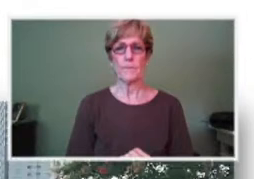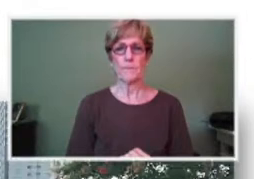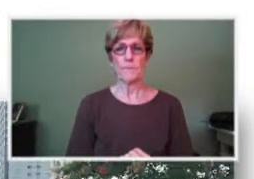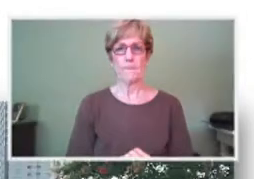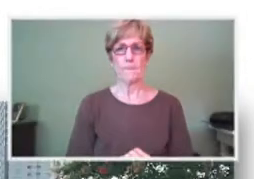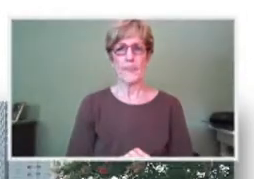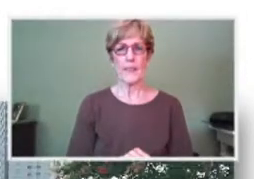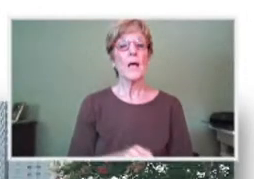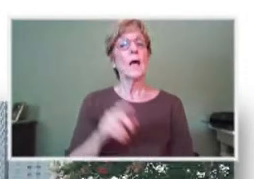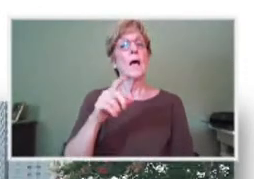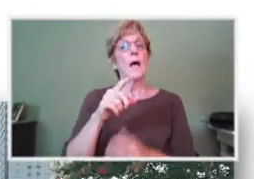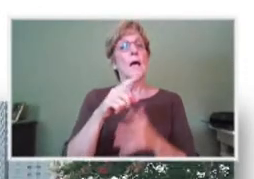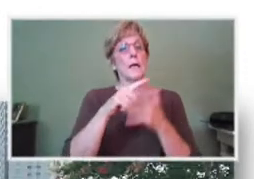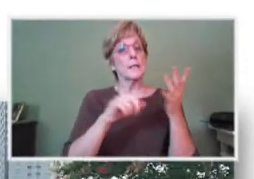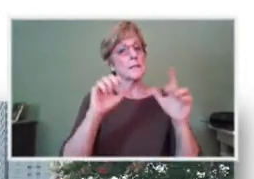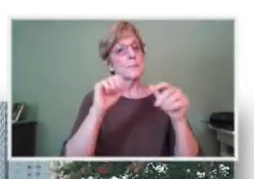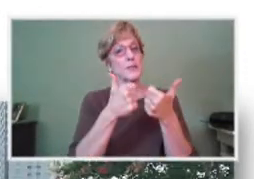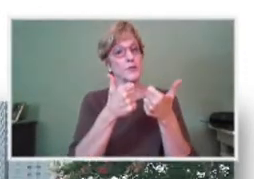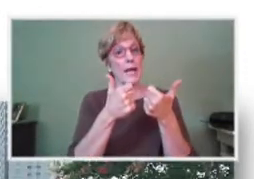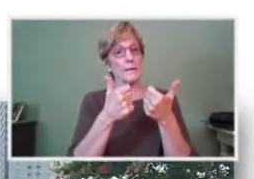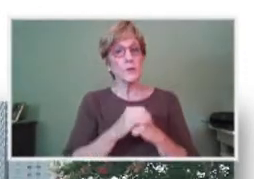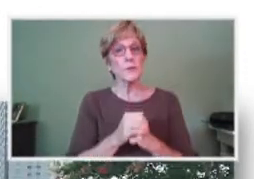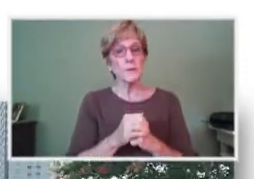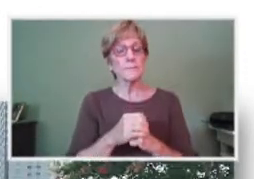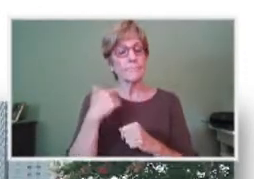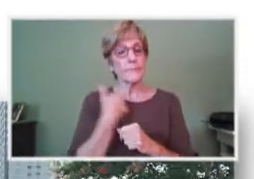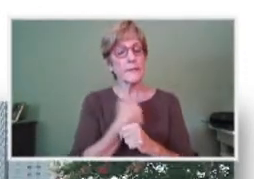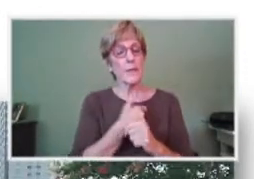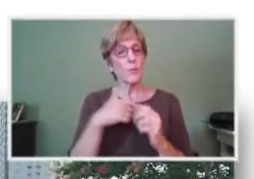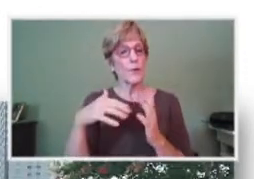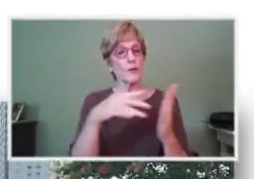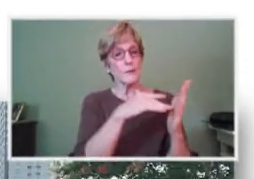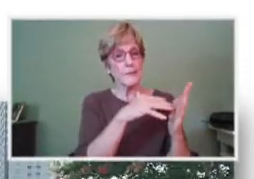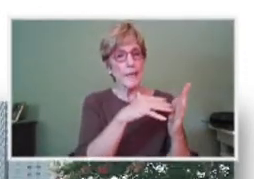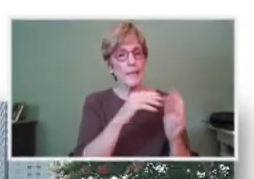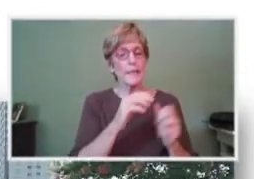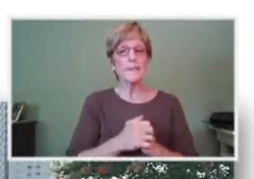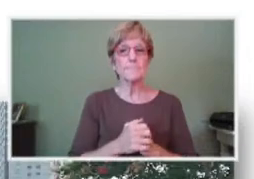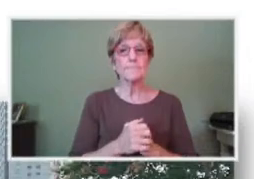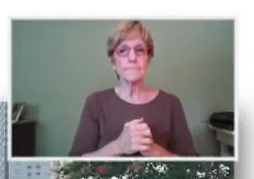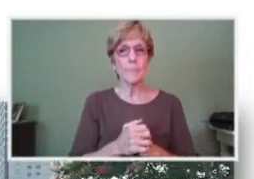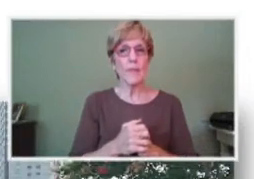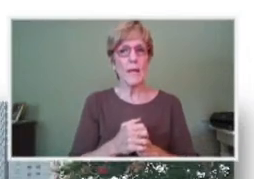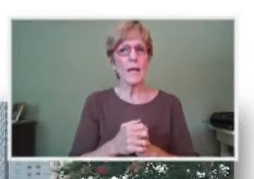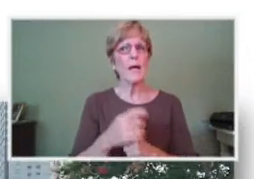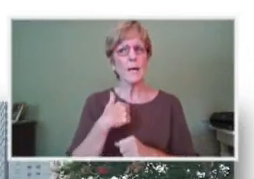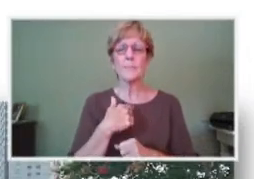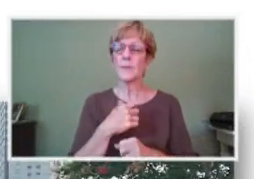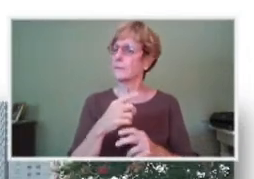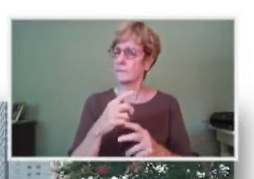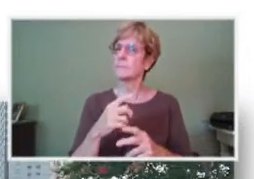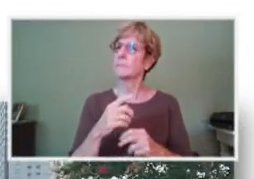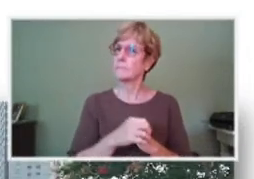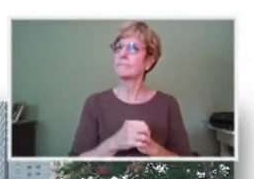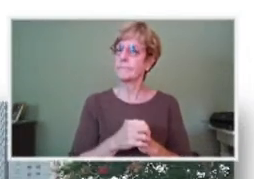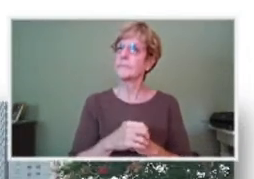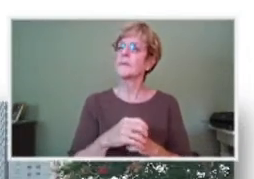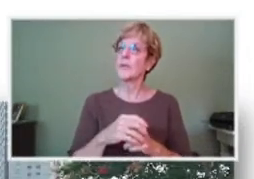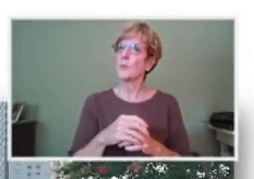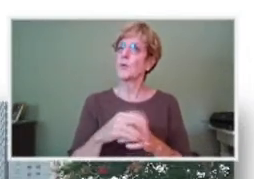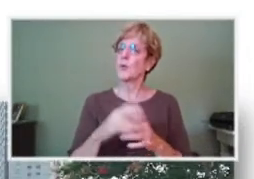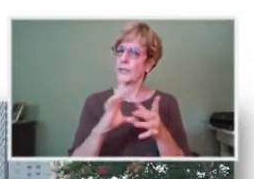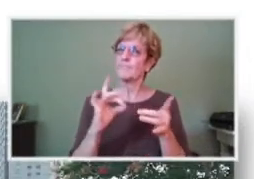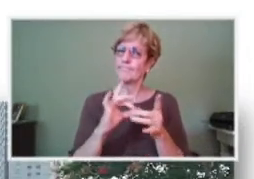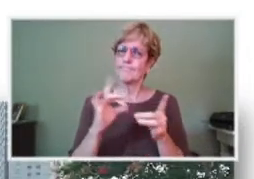And these are some of the challenges that we are looking at that we have to address. And I've been pretty vocal about the low bail and